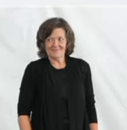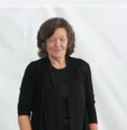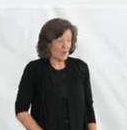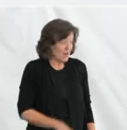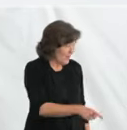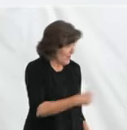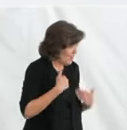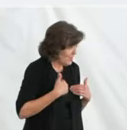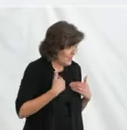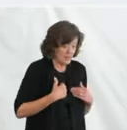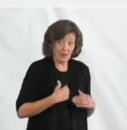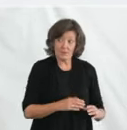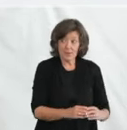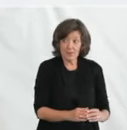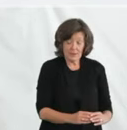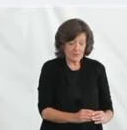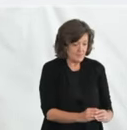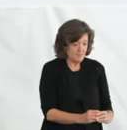And those lungs were like,